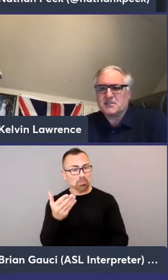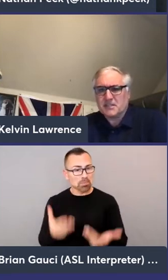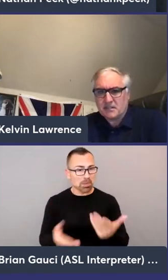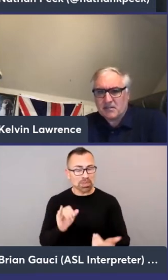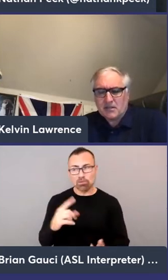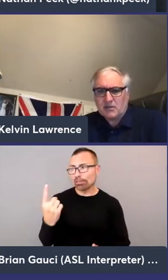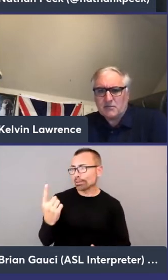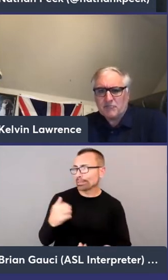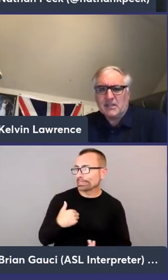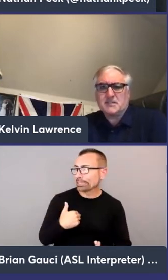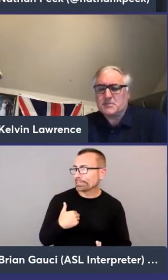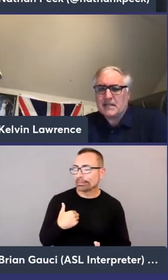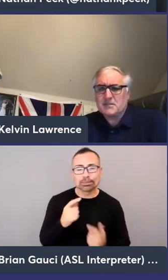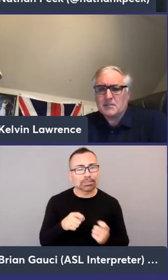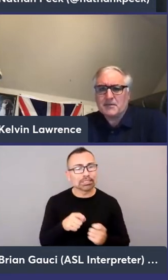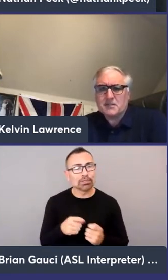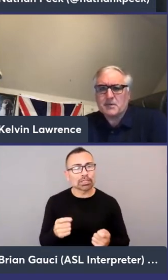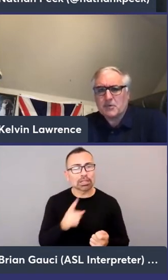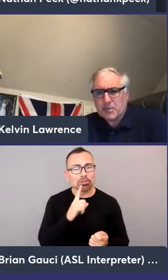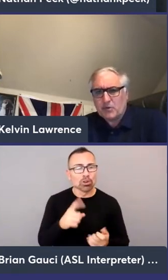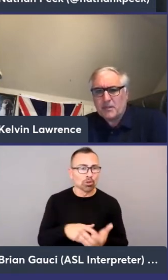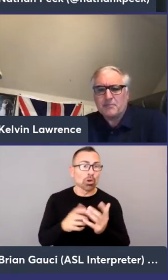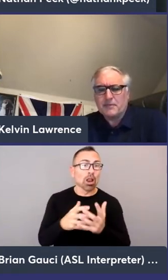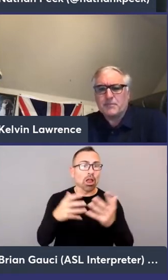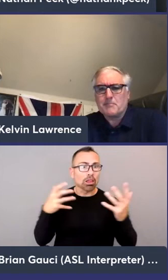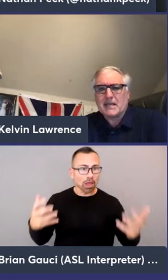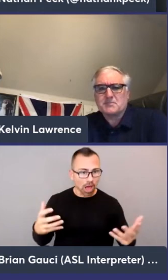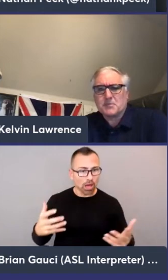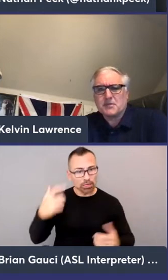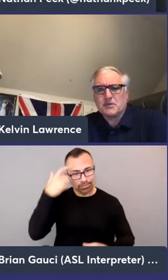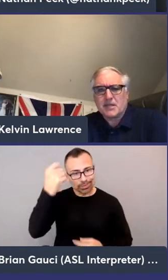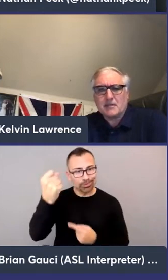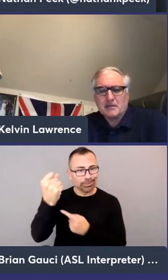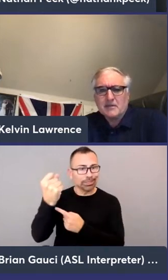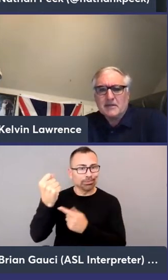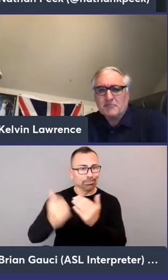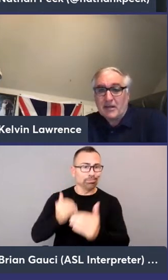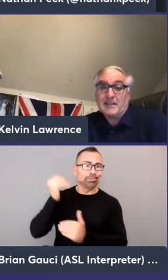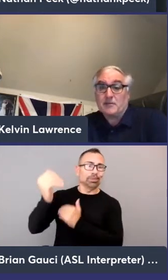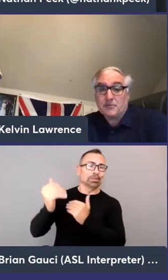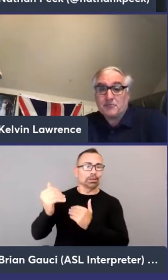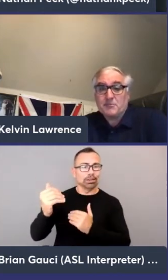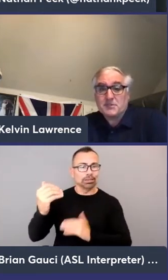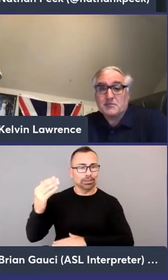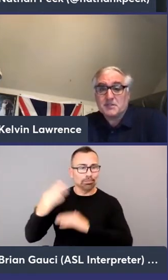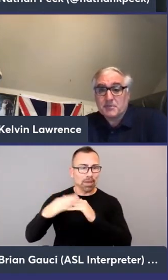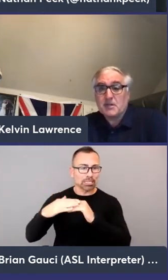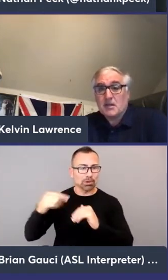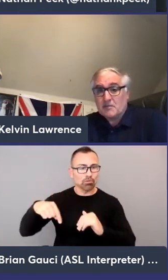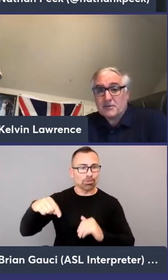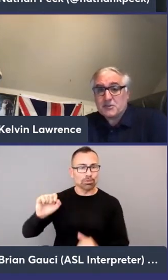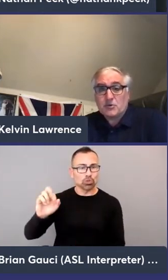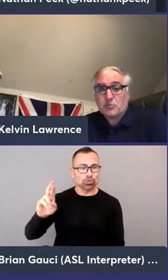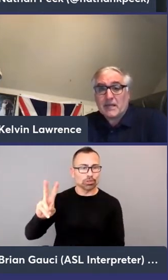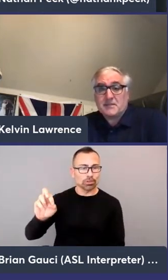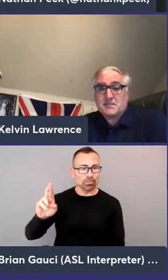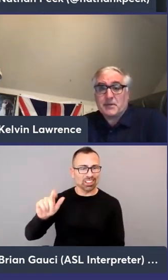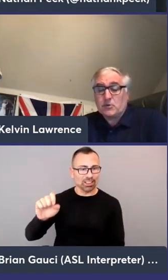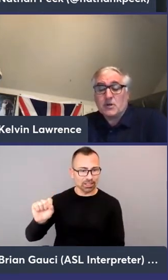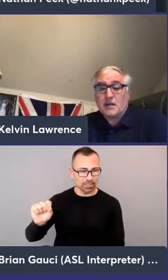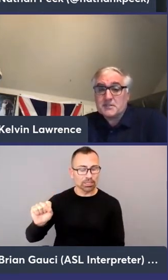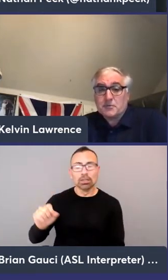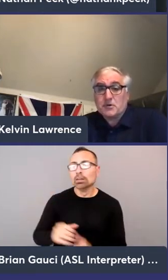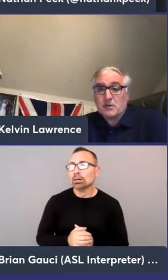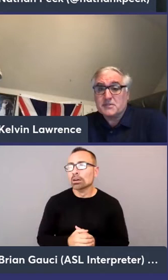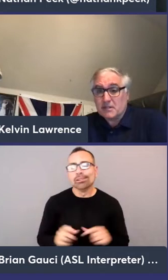specific that just needed really substantial amounts of memory beyond the maximum that you can get. right now from serverless. But for sure, we anticipate